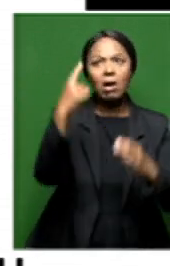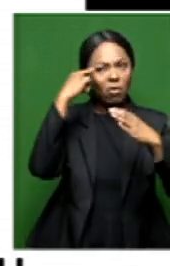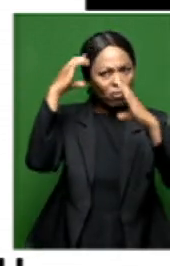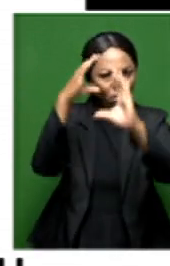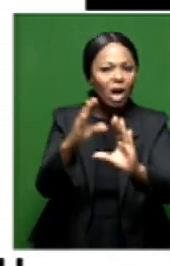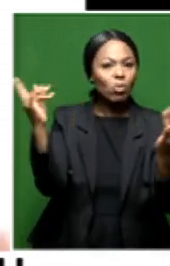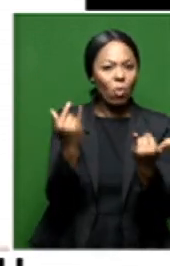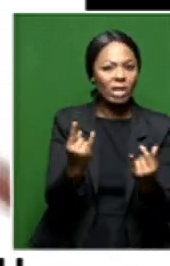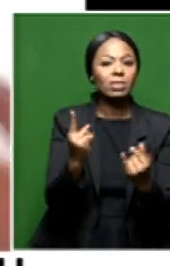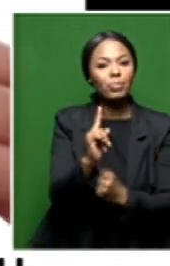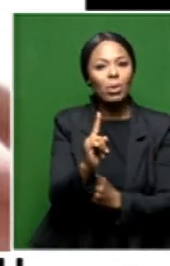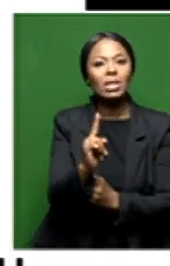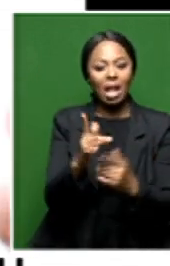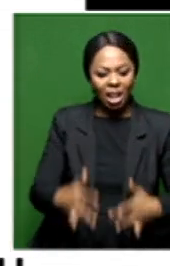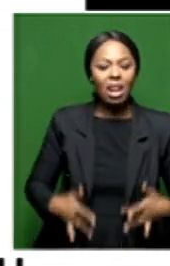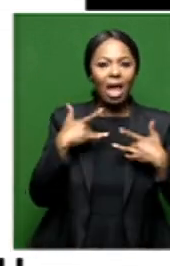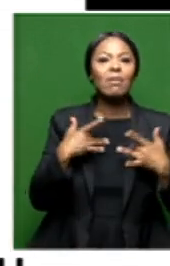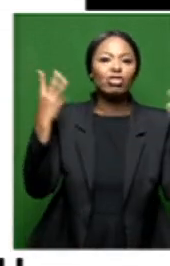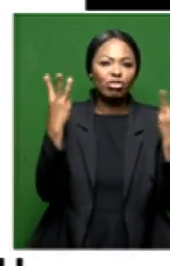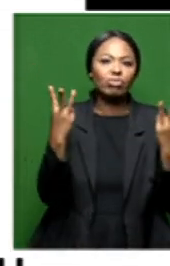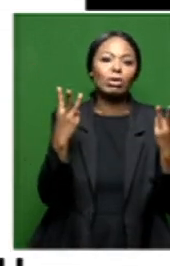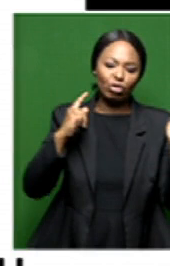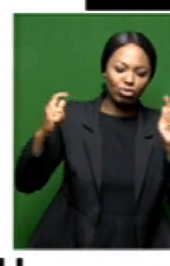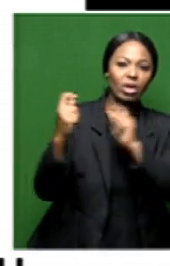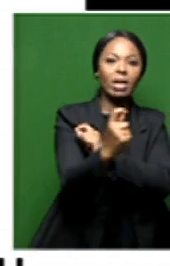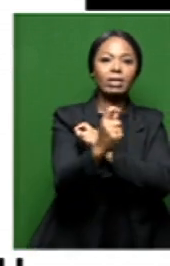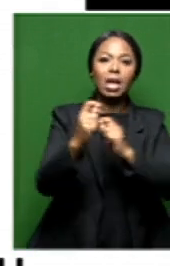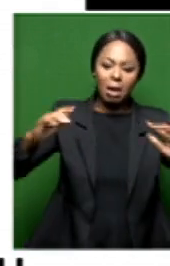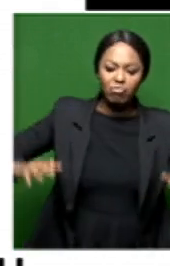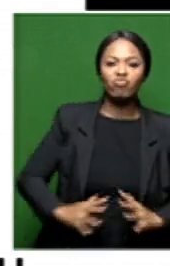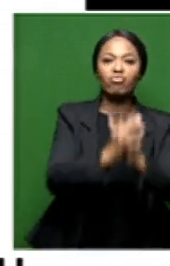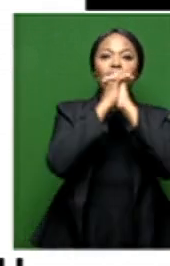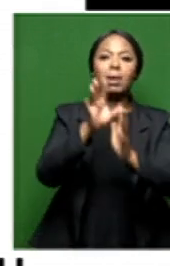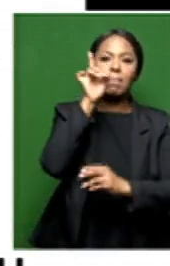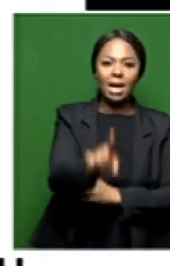So that interfaith, interreligious collaboration